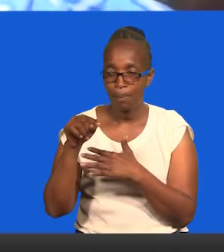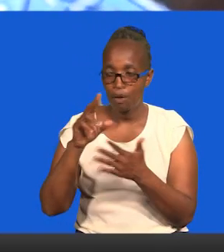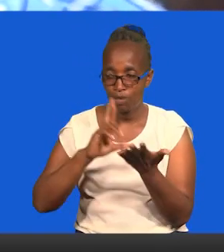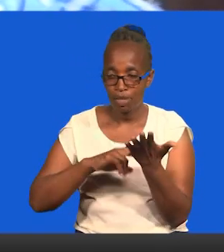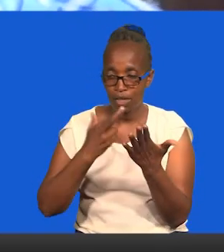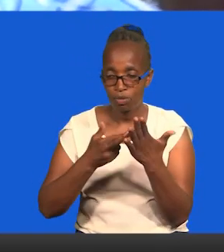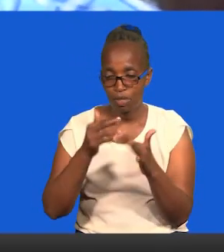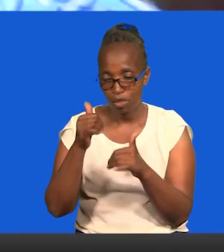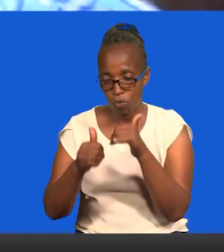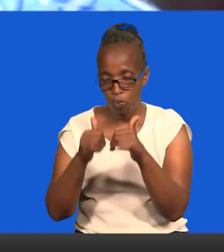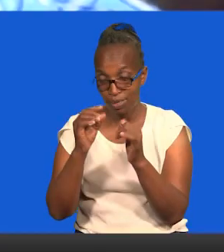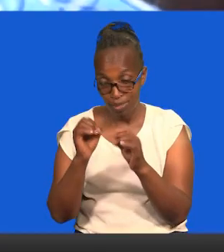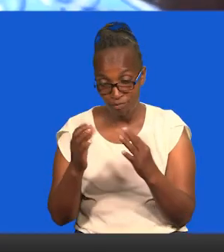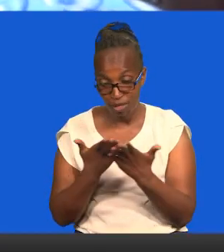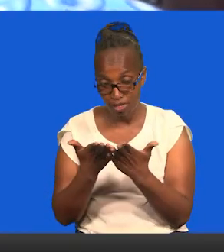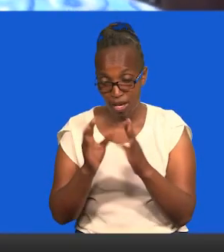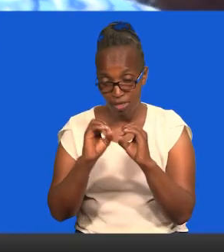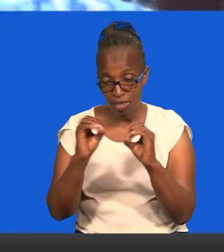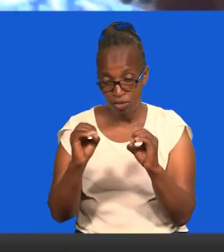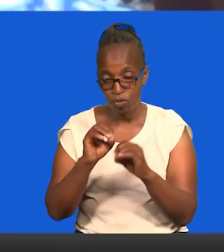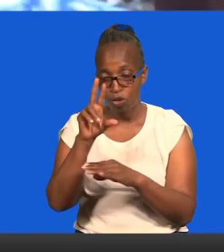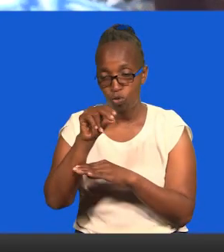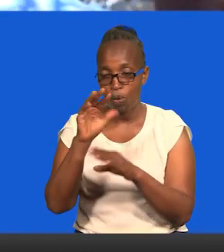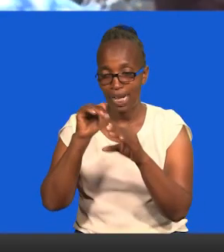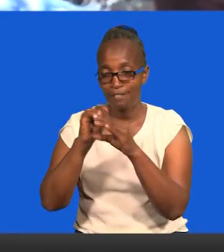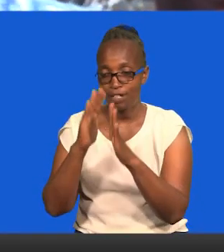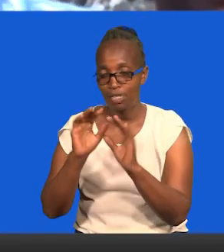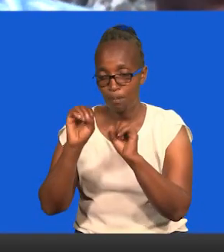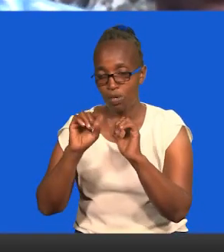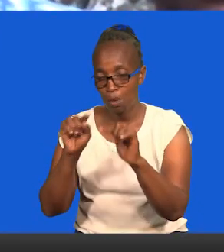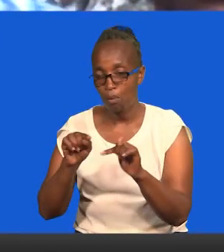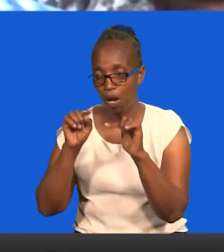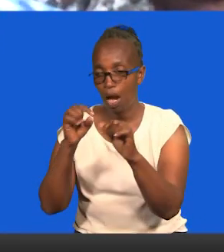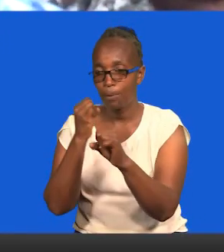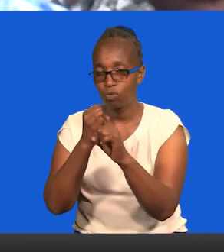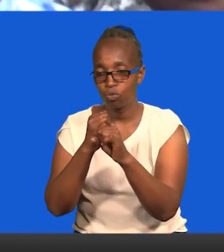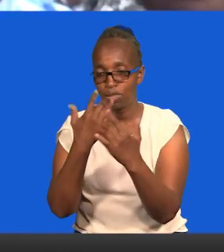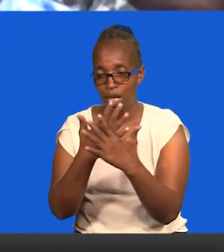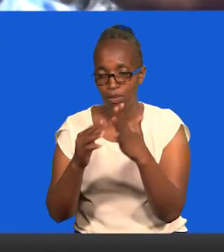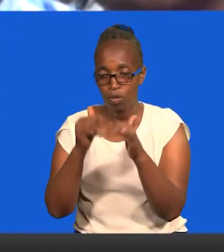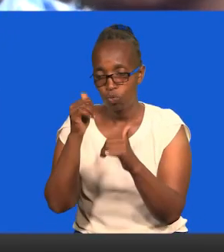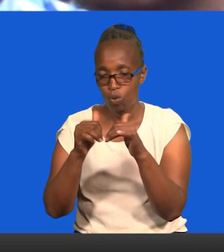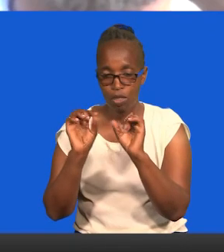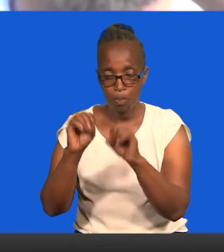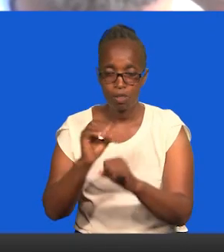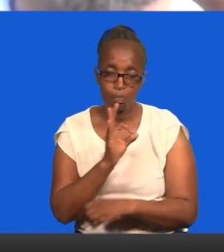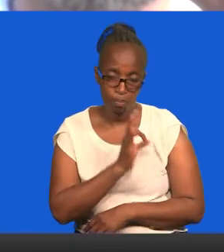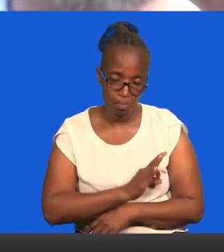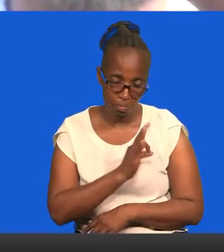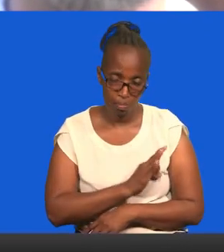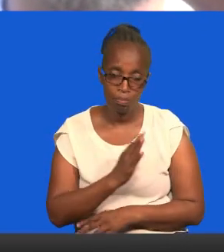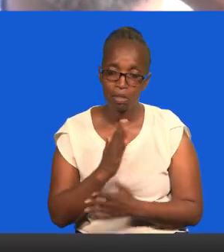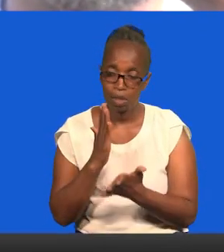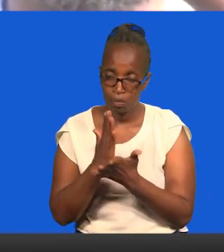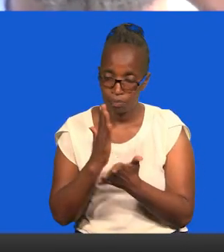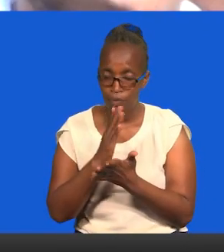of the resources that which if they're not there, no investor can be able to come here to do something which can benefit the community. It's a fact that